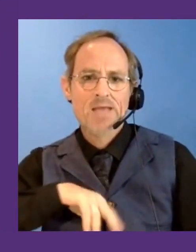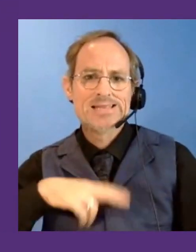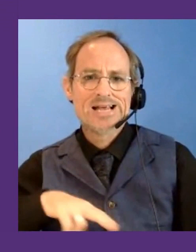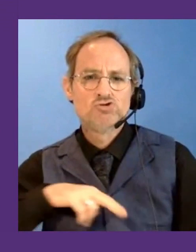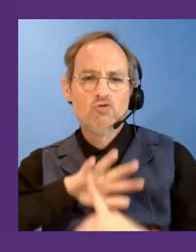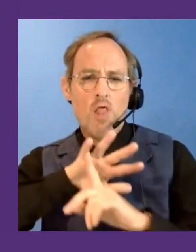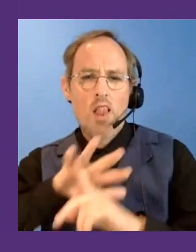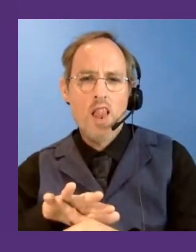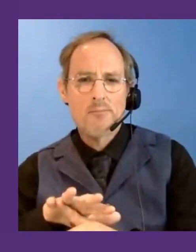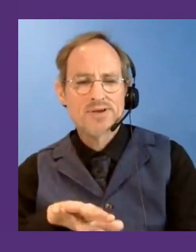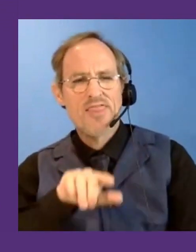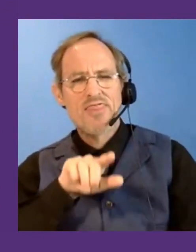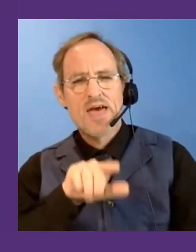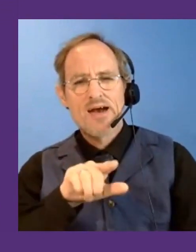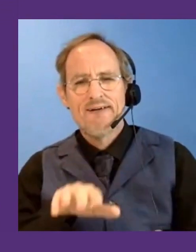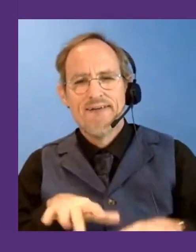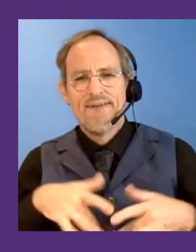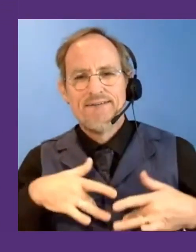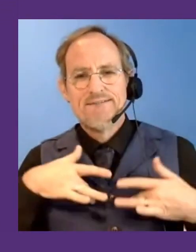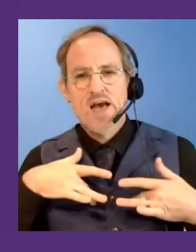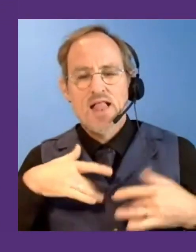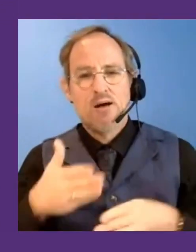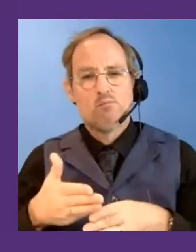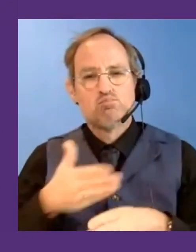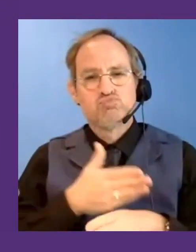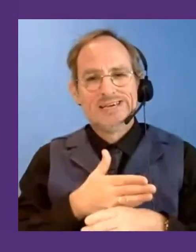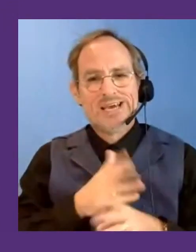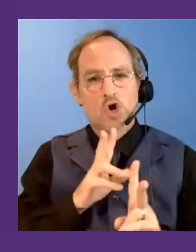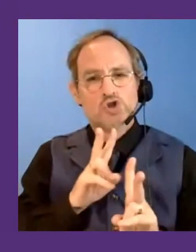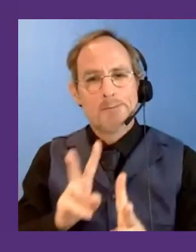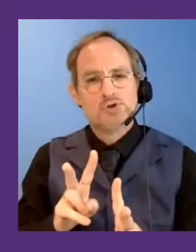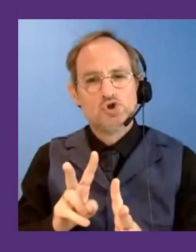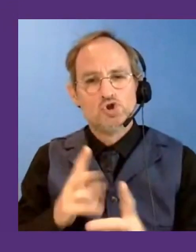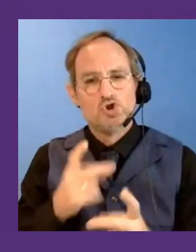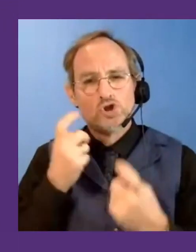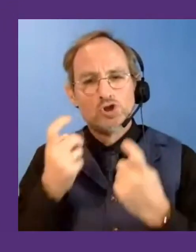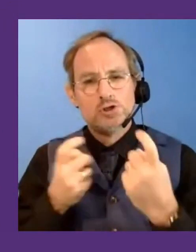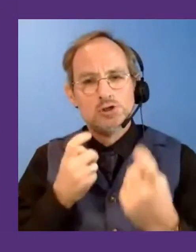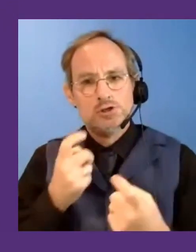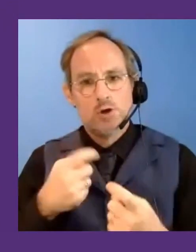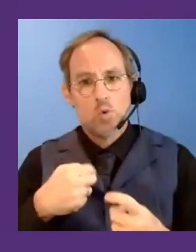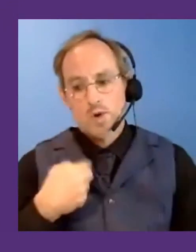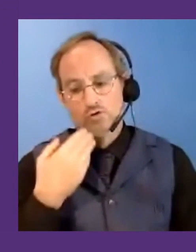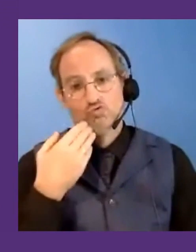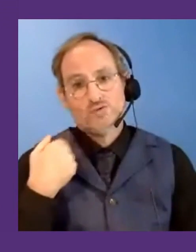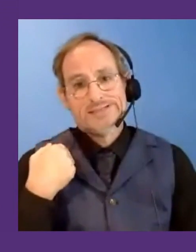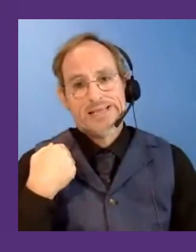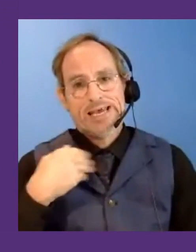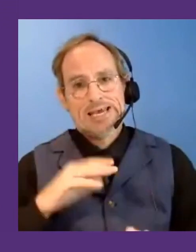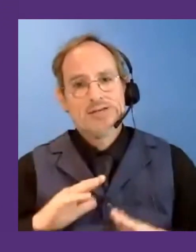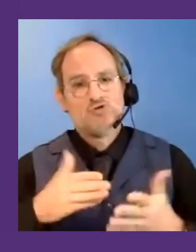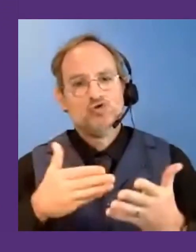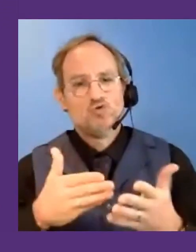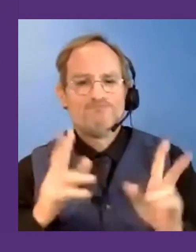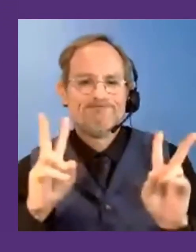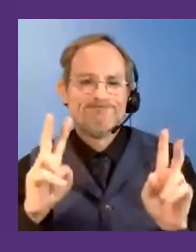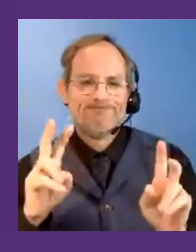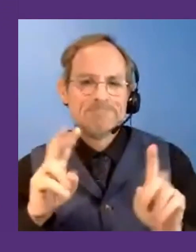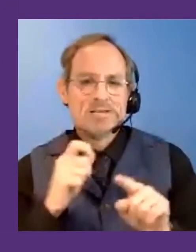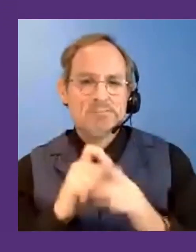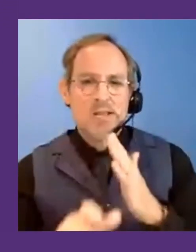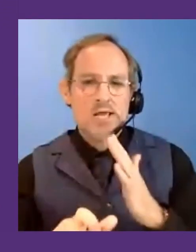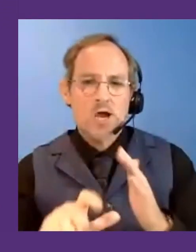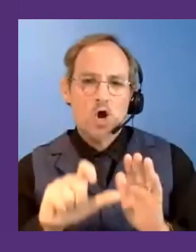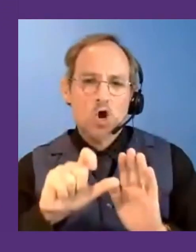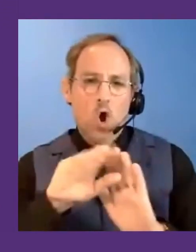are the differences. And we've just introduced this thing called the Disability Code of Portrayal, which is a first in the industry, which